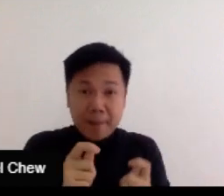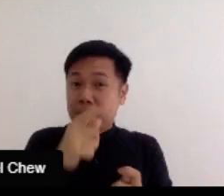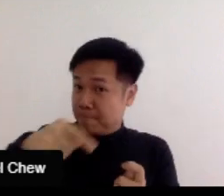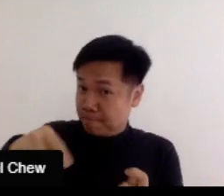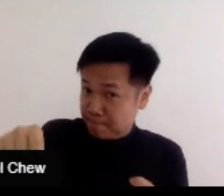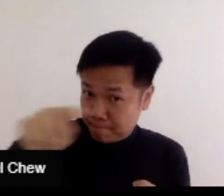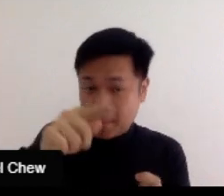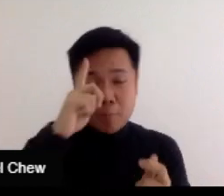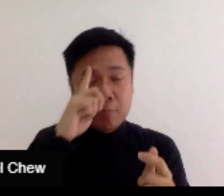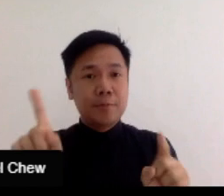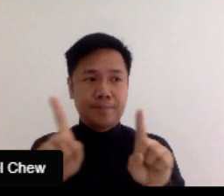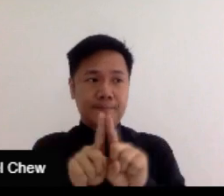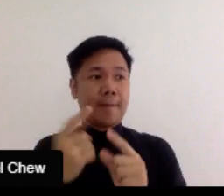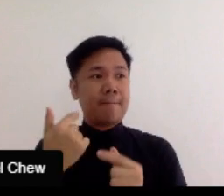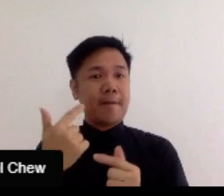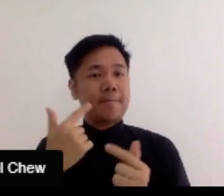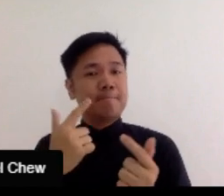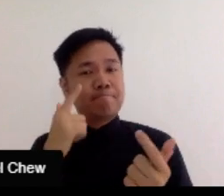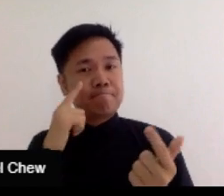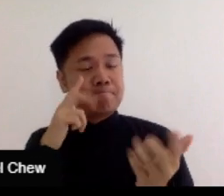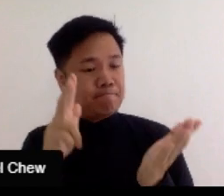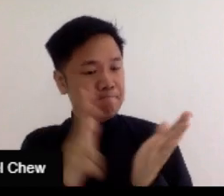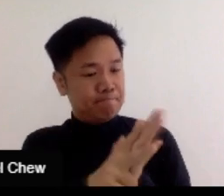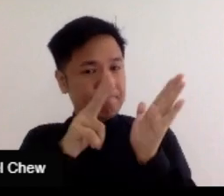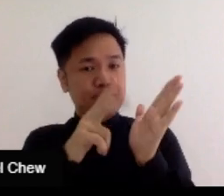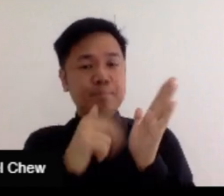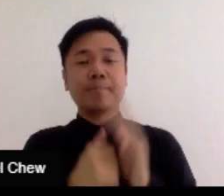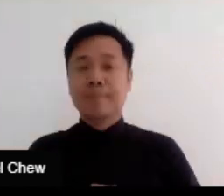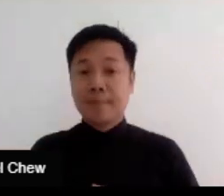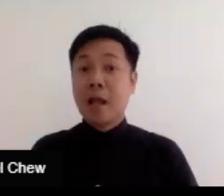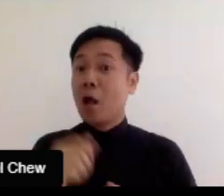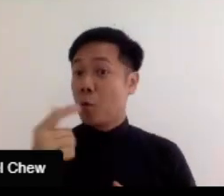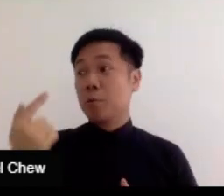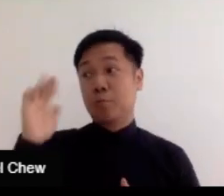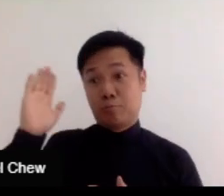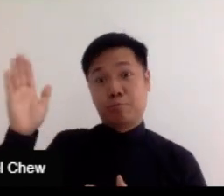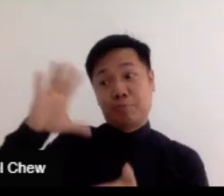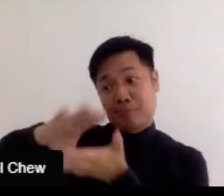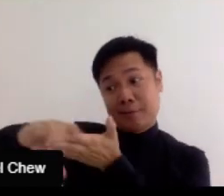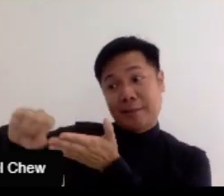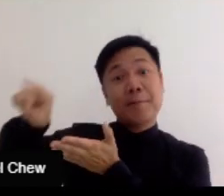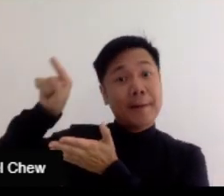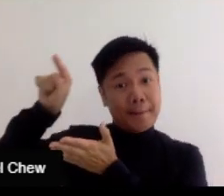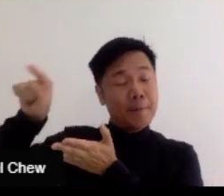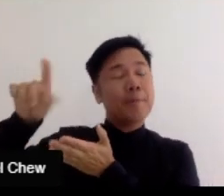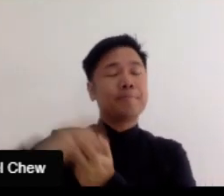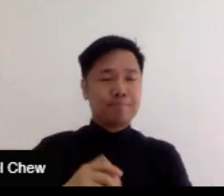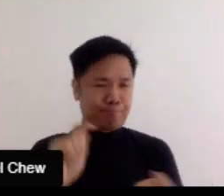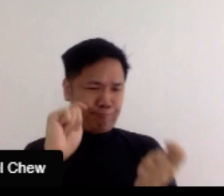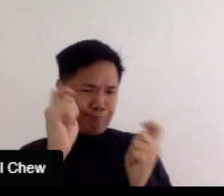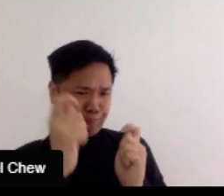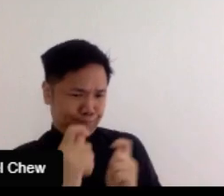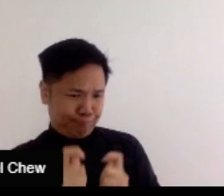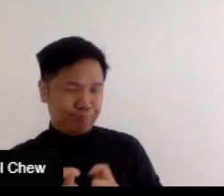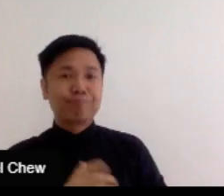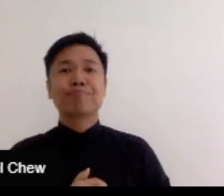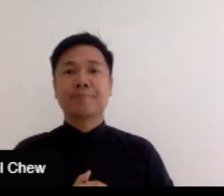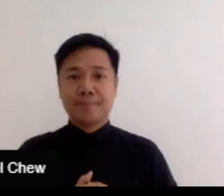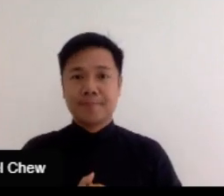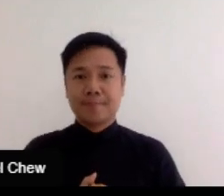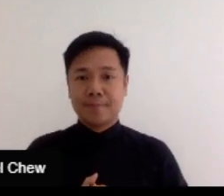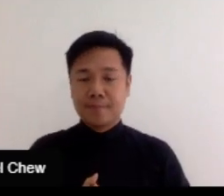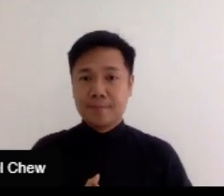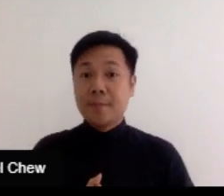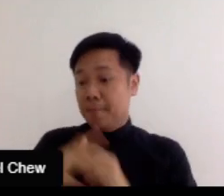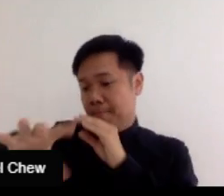just agreed upon, and the Secretariat will take care of any